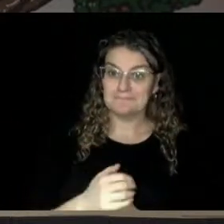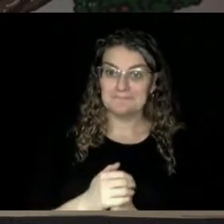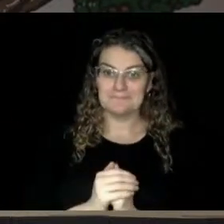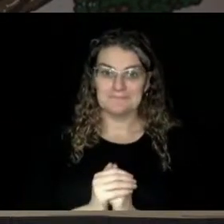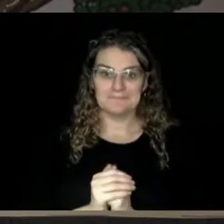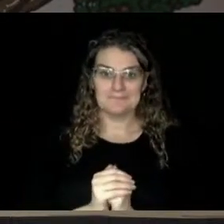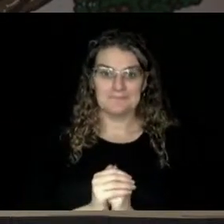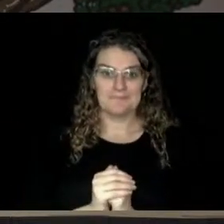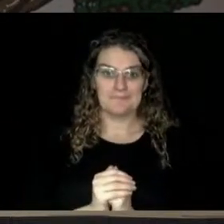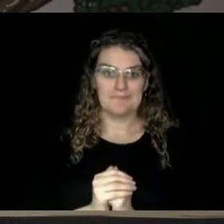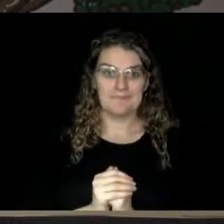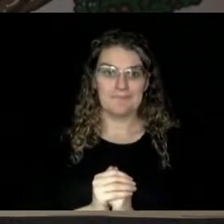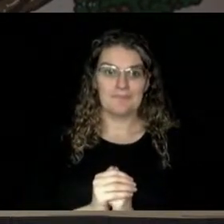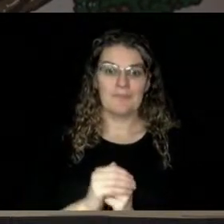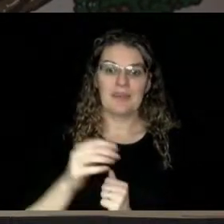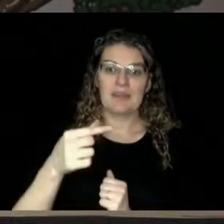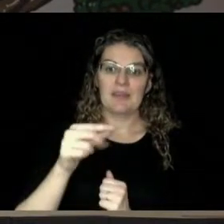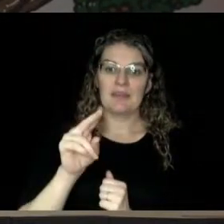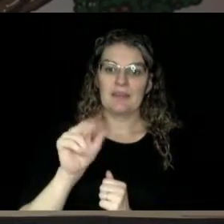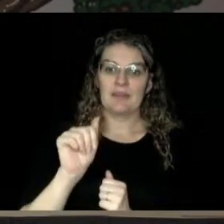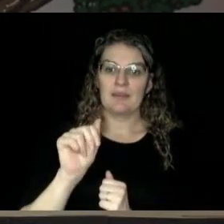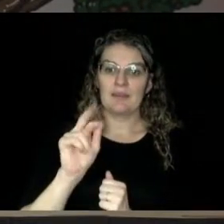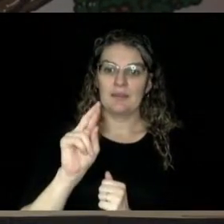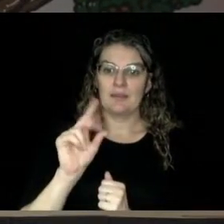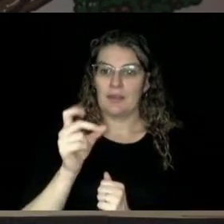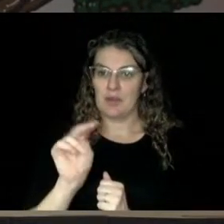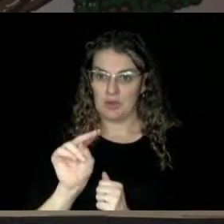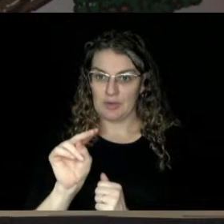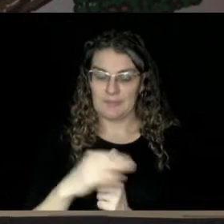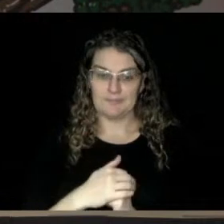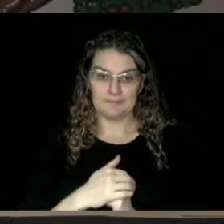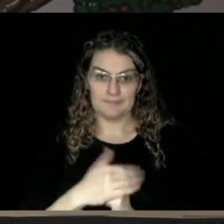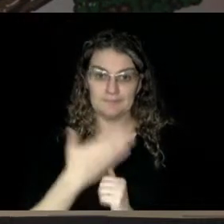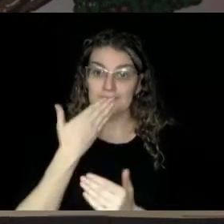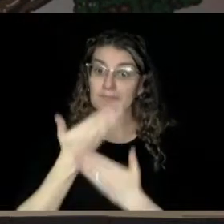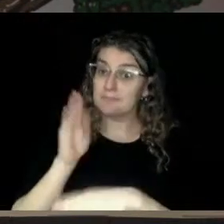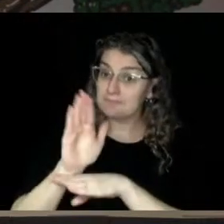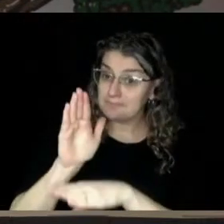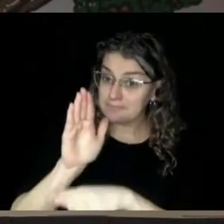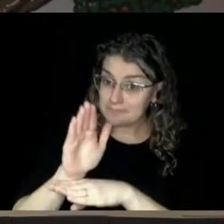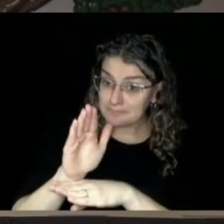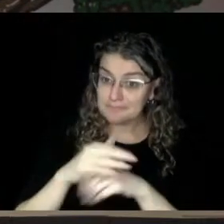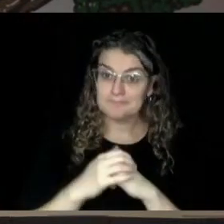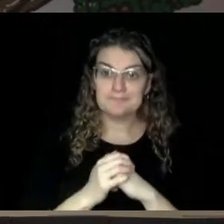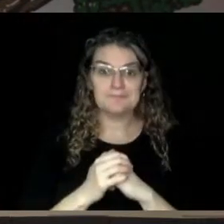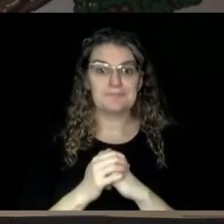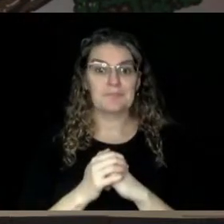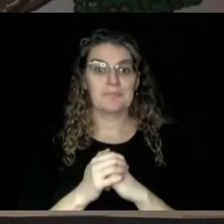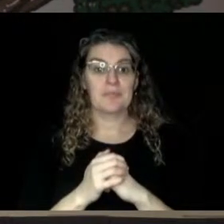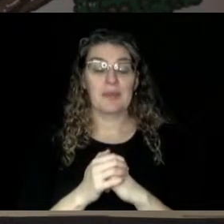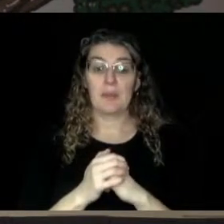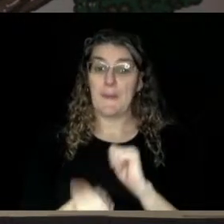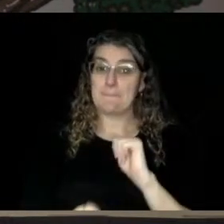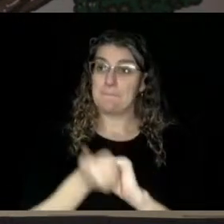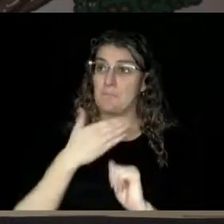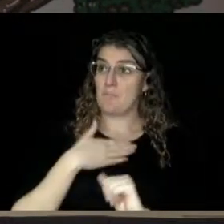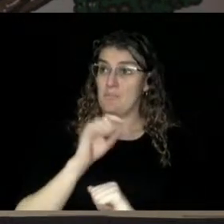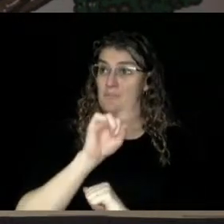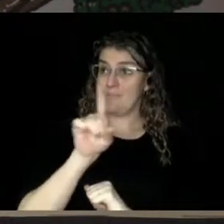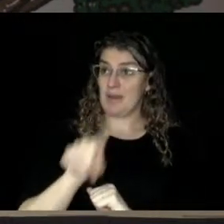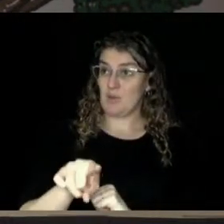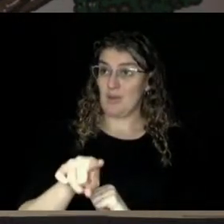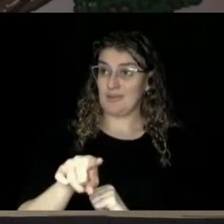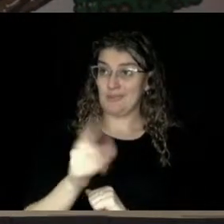Dave Stewart, The Guardian. Good afternoon, ladies. Pretty much everything I had to ask has